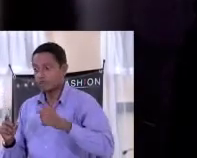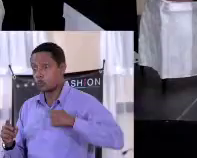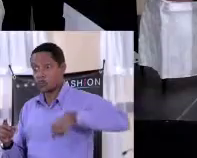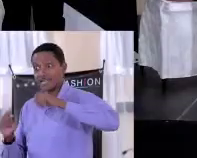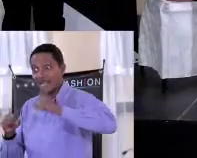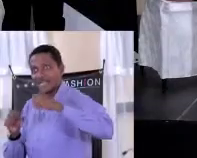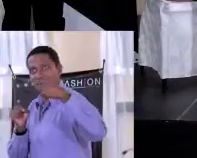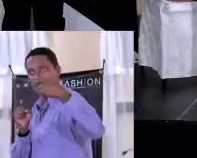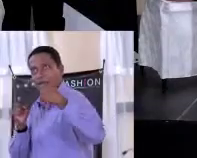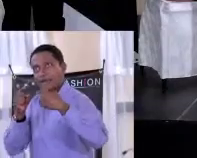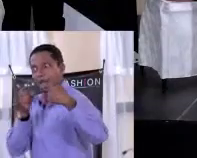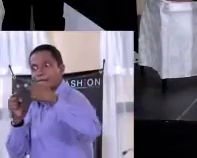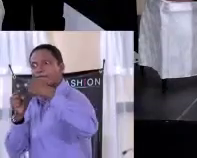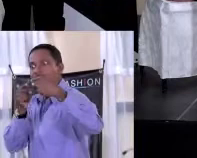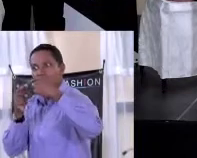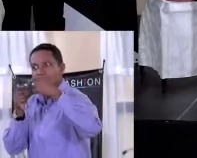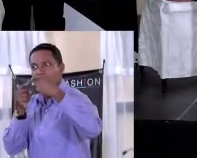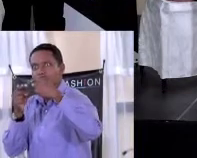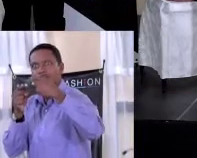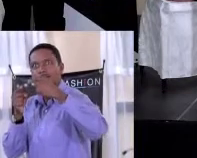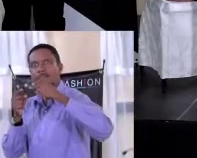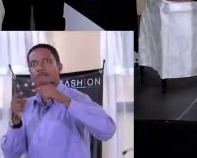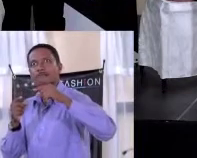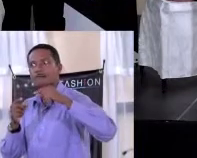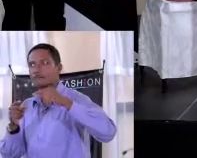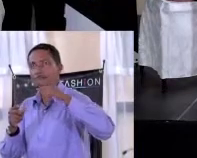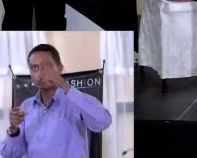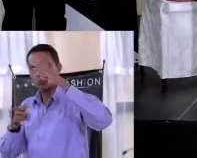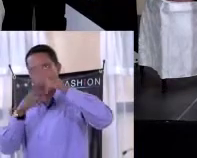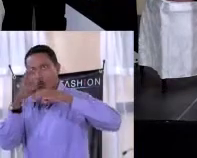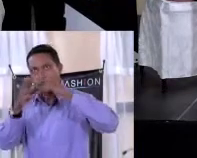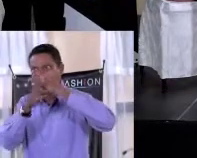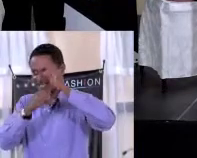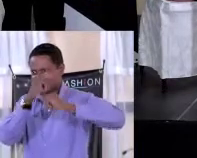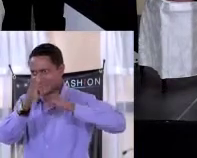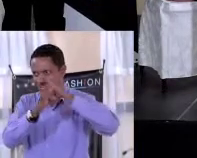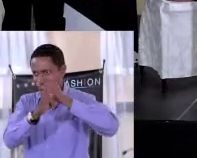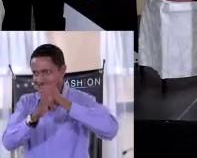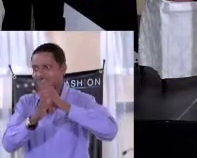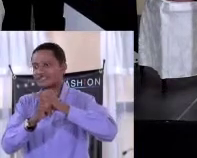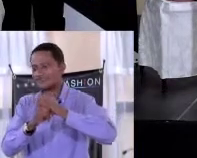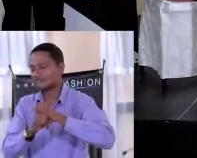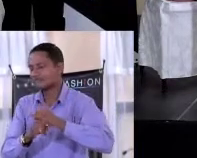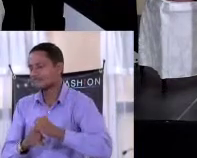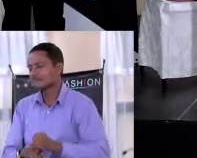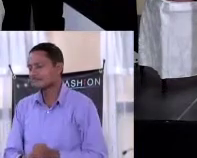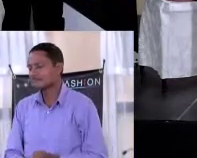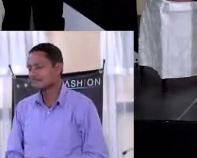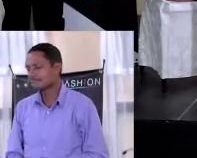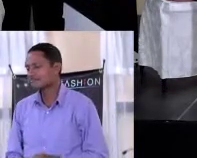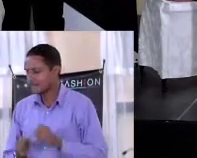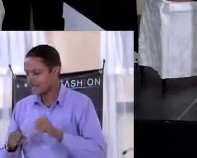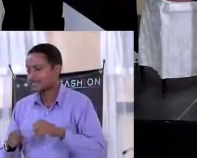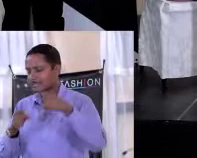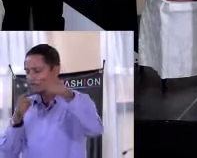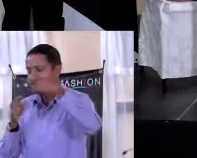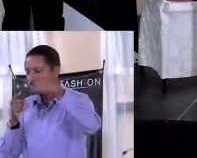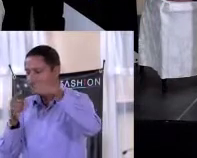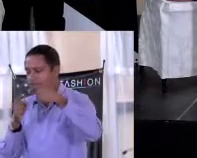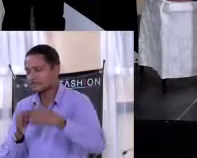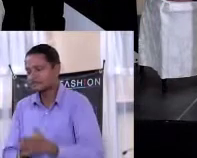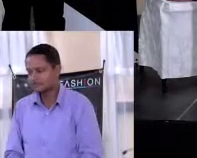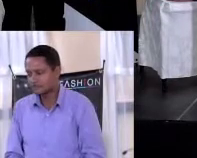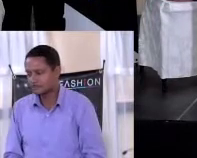know? And therefore, that's how I see the movement of Caribbean fashion. To make it export